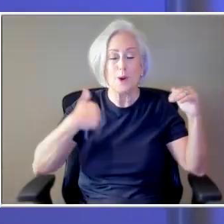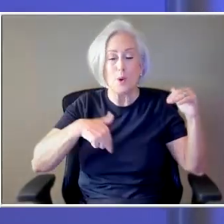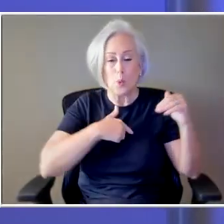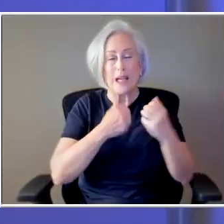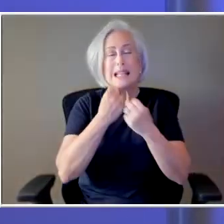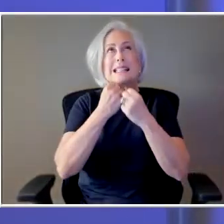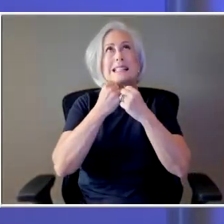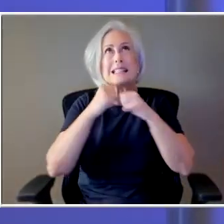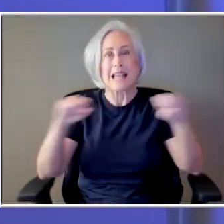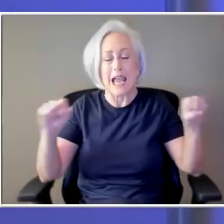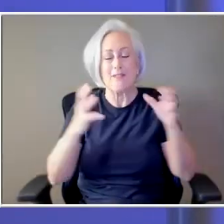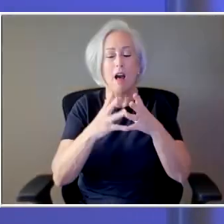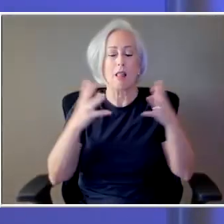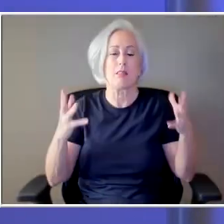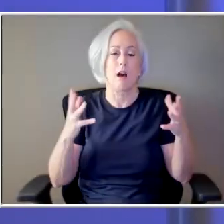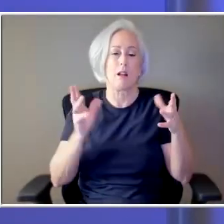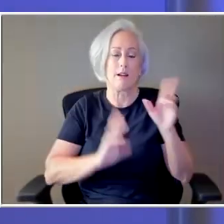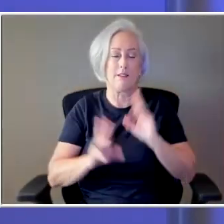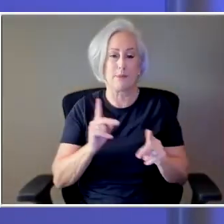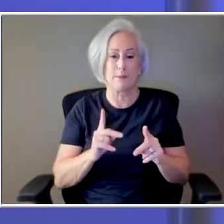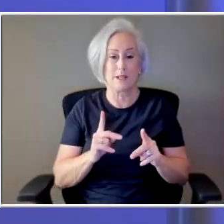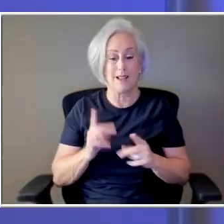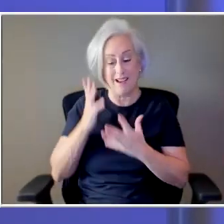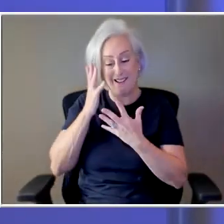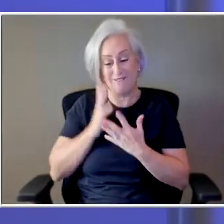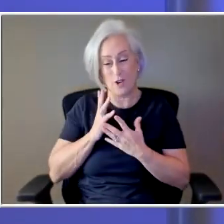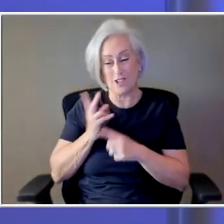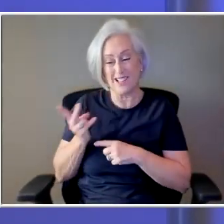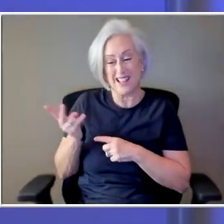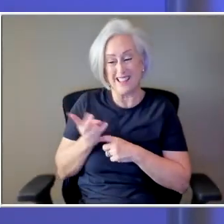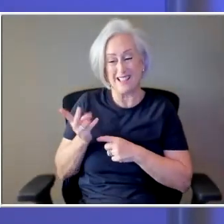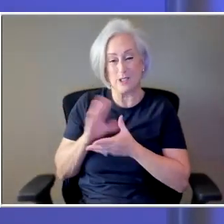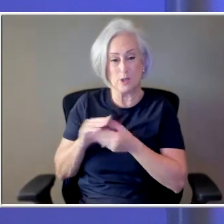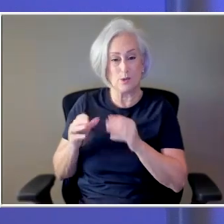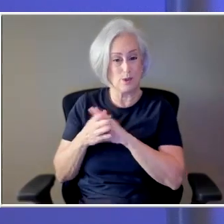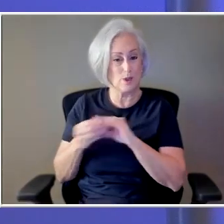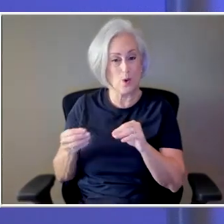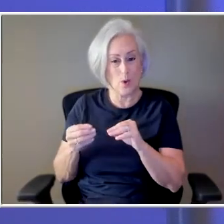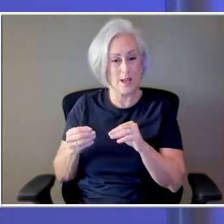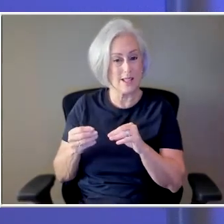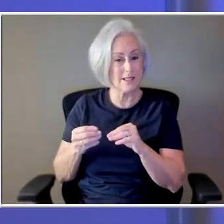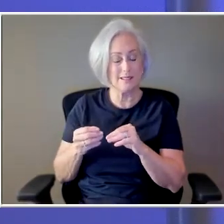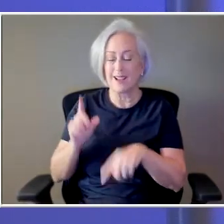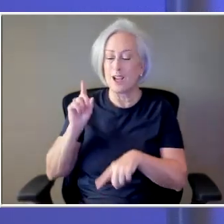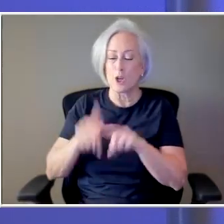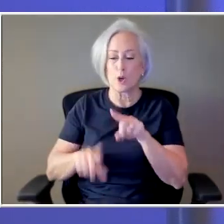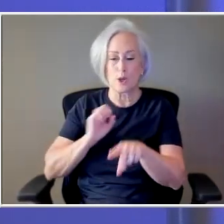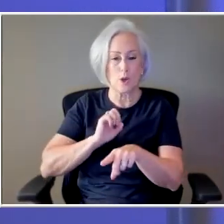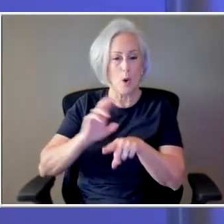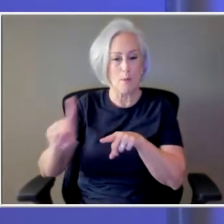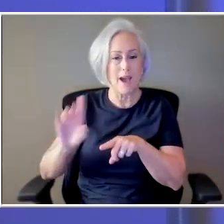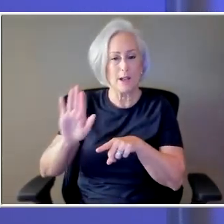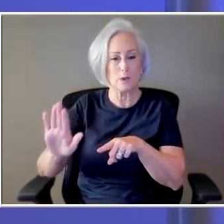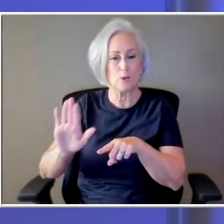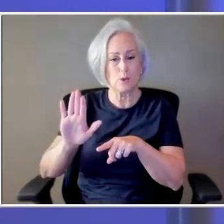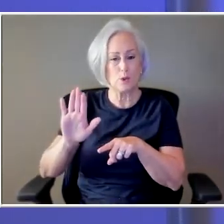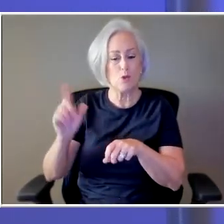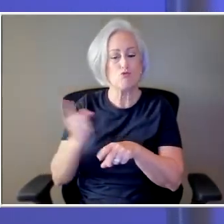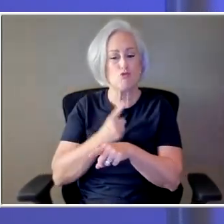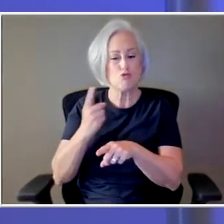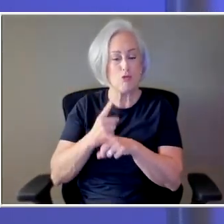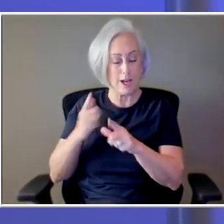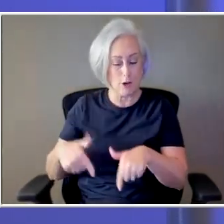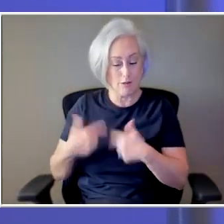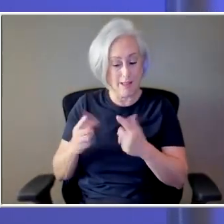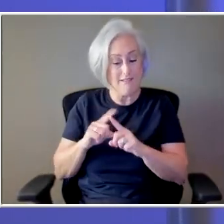we're talking about today, unfortunately, were ones we weren't able to get back into their regular life, but we do save a lot of